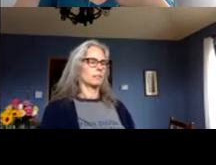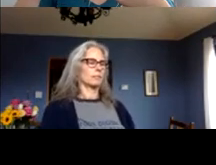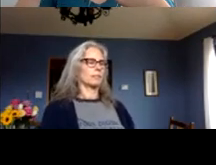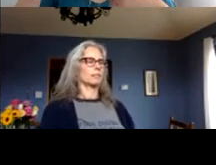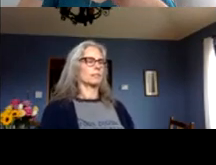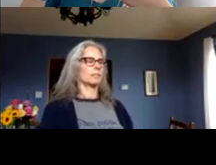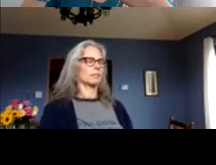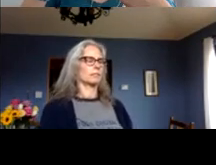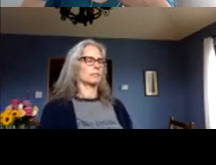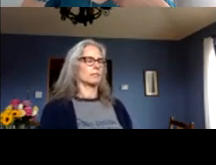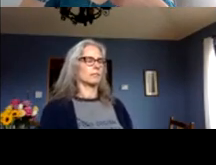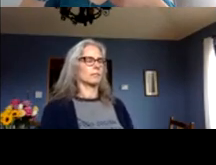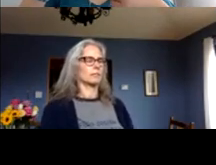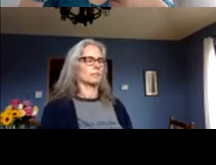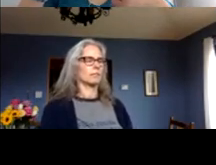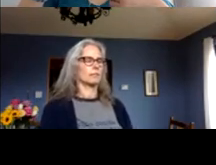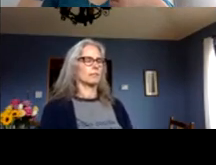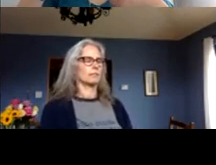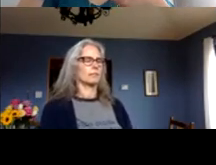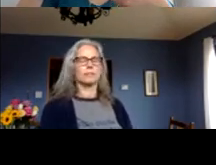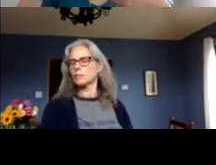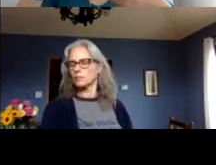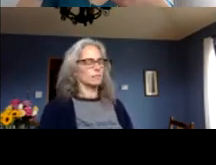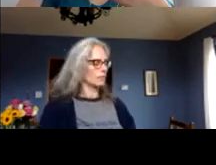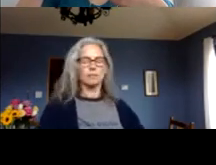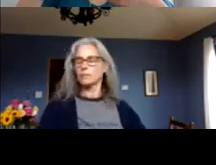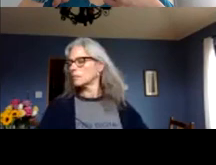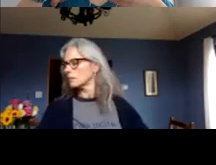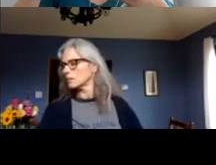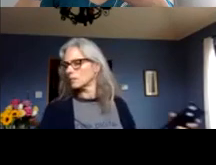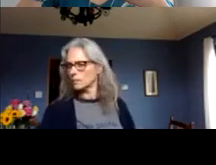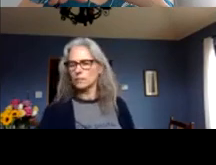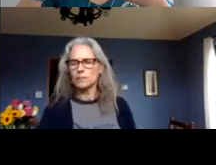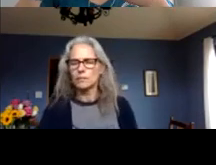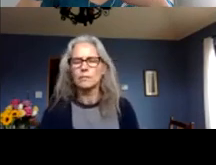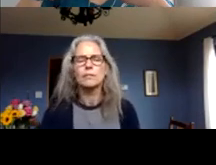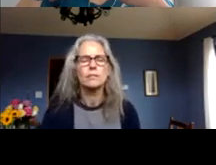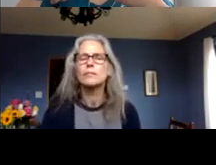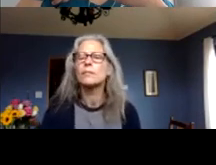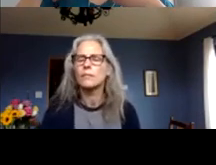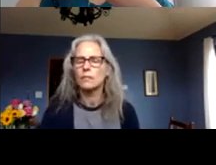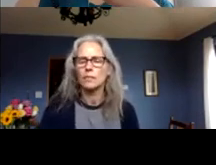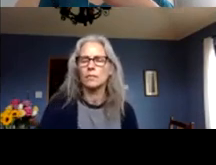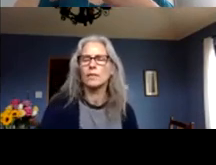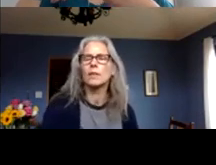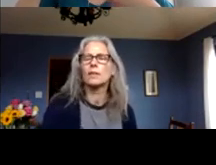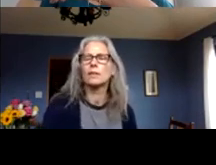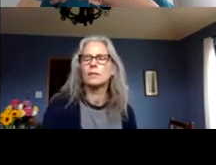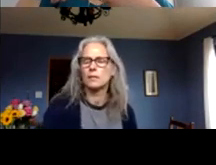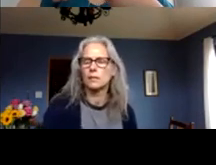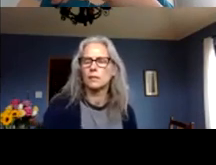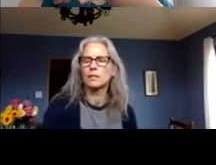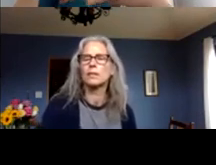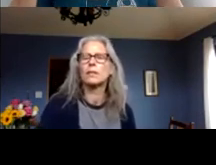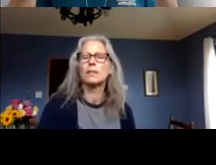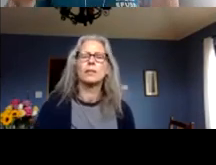that's missing, anything that's coming up due soon that's assigned to their student, and then any announcements posted since the last email